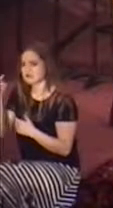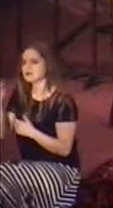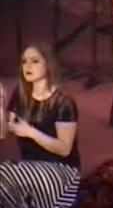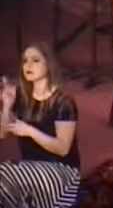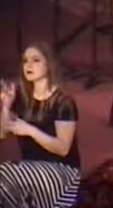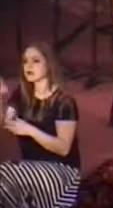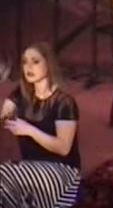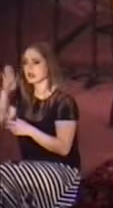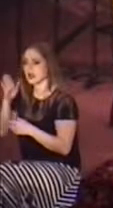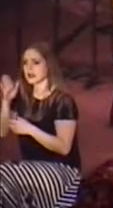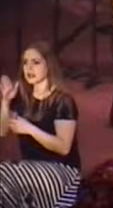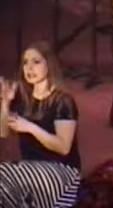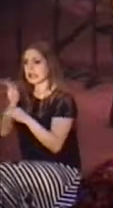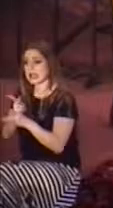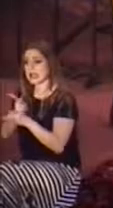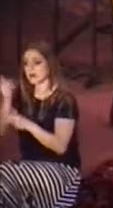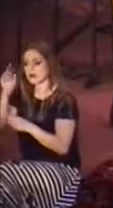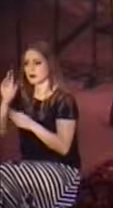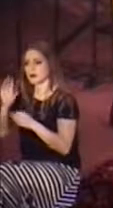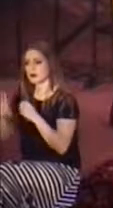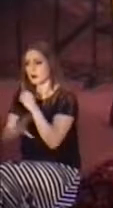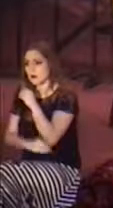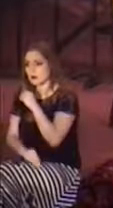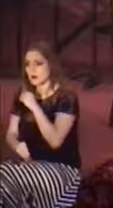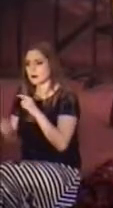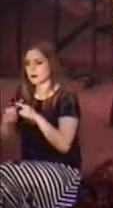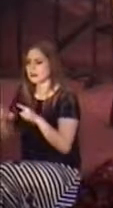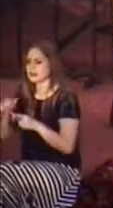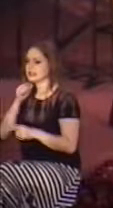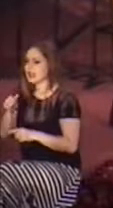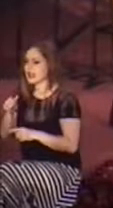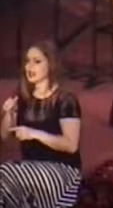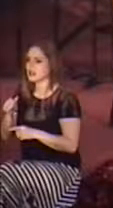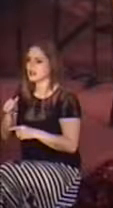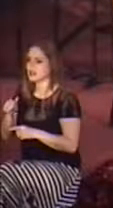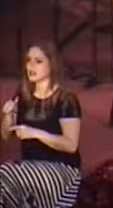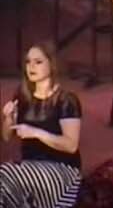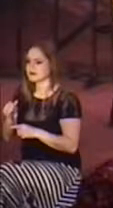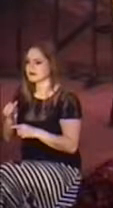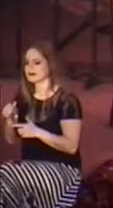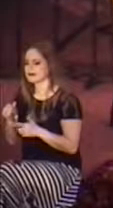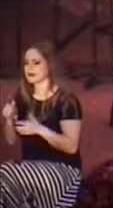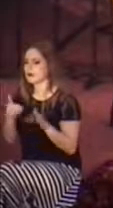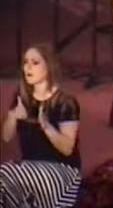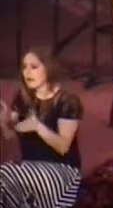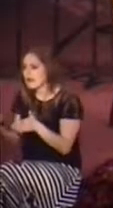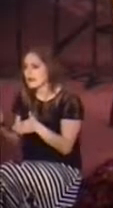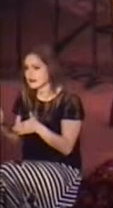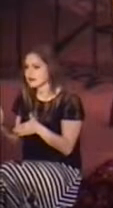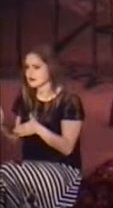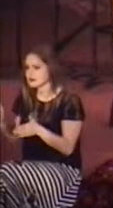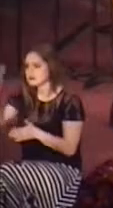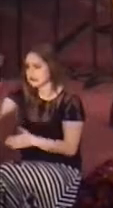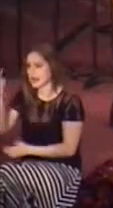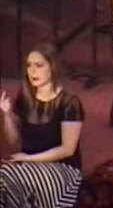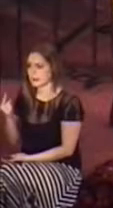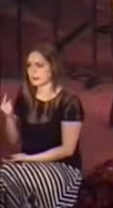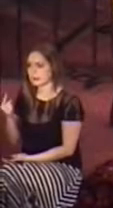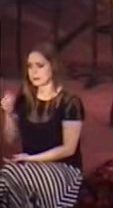for that sole reason. He came for another purpose. He cared for the poor. As a matter of fact, we can't miss this fact right here.